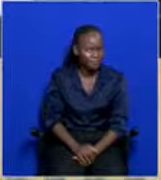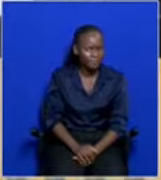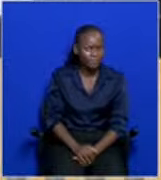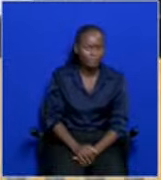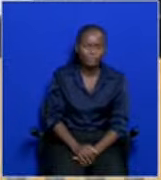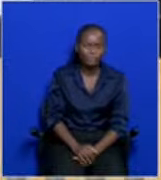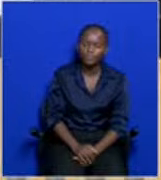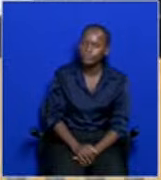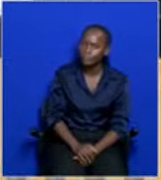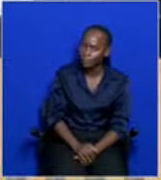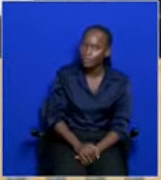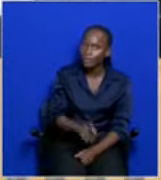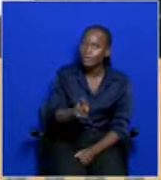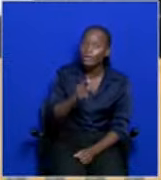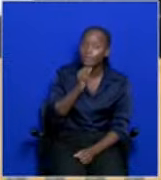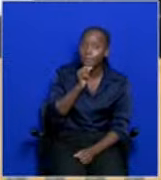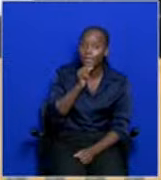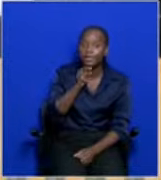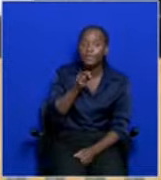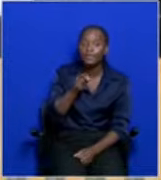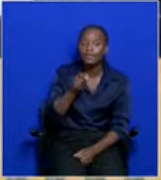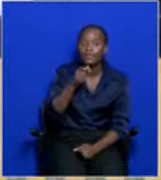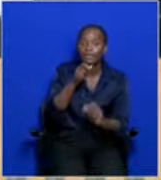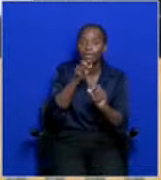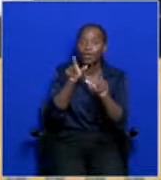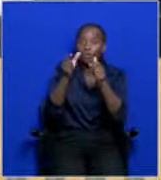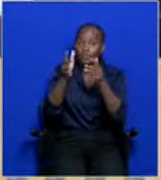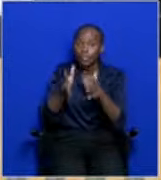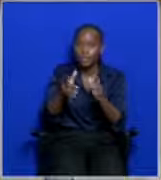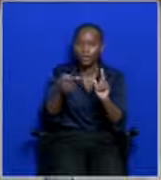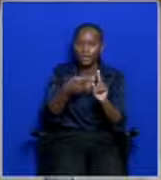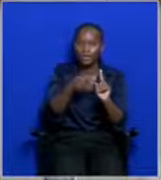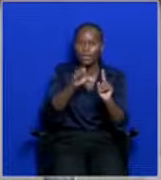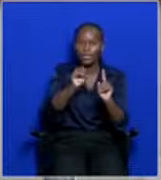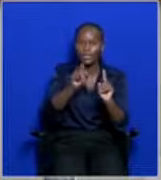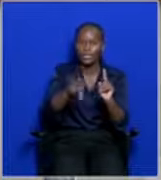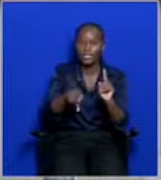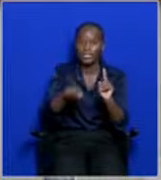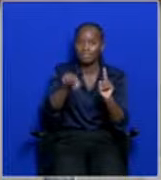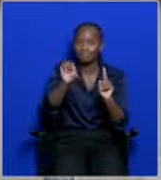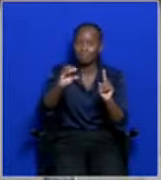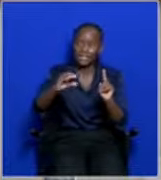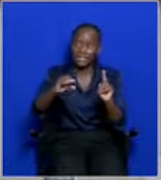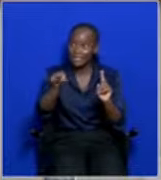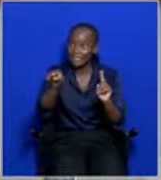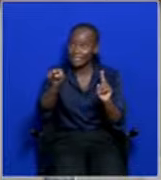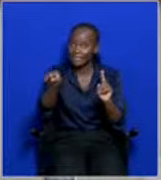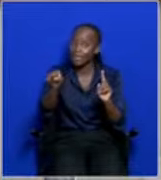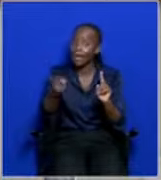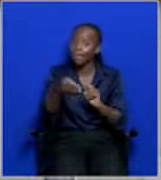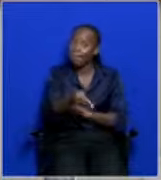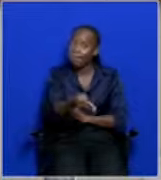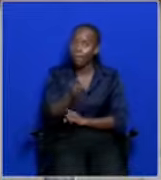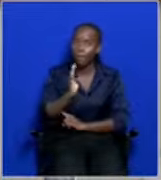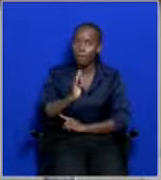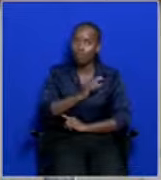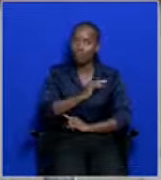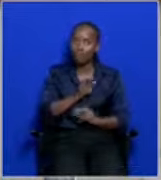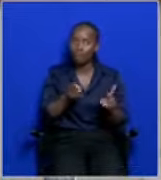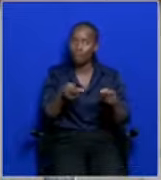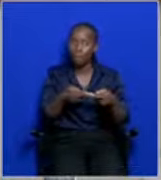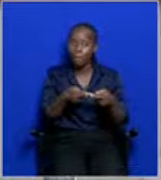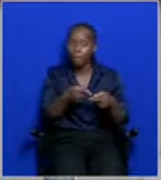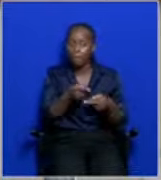personal presence, at least. He was there. So are you suggesting that that was at least